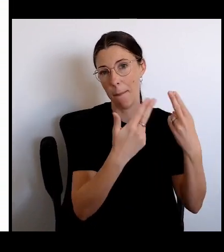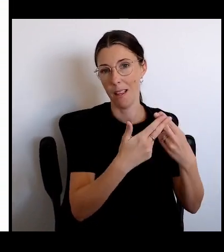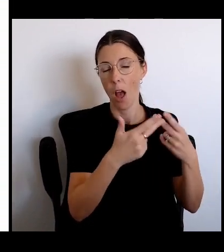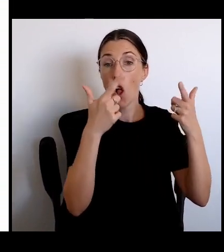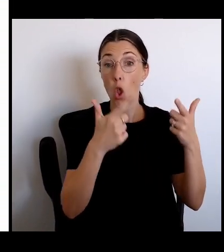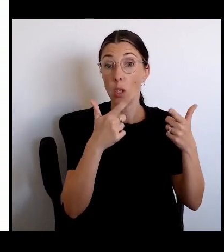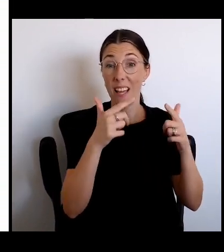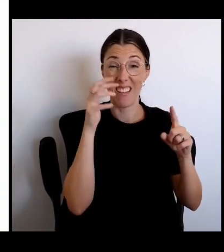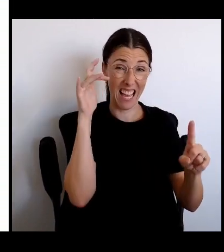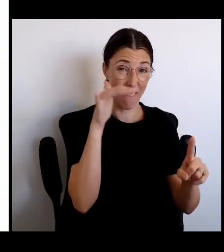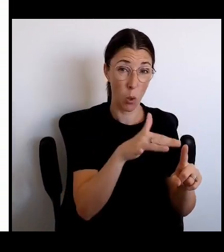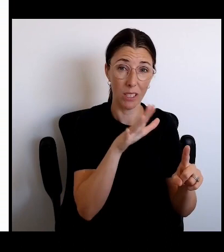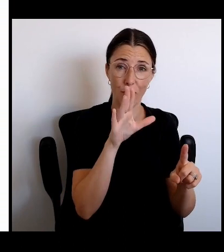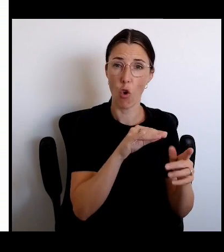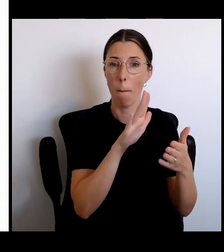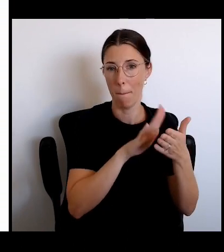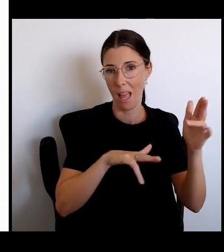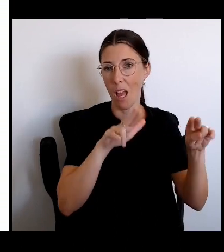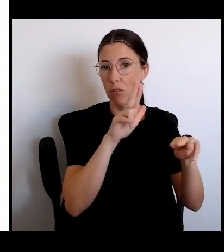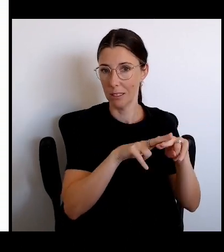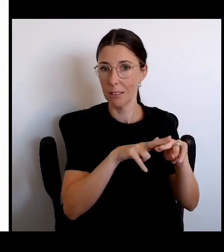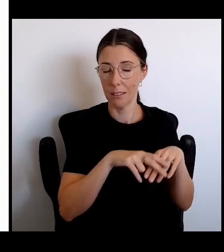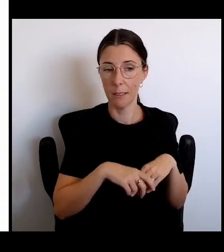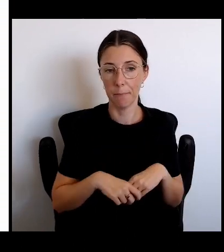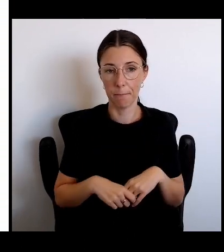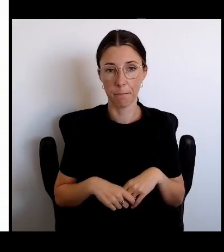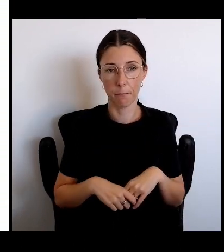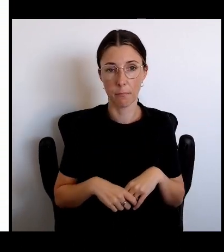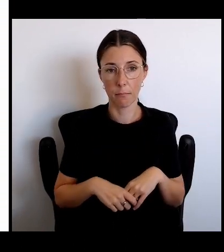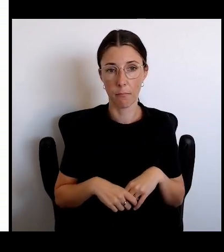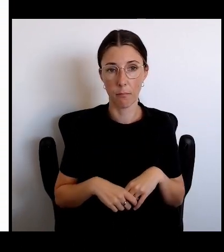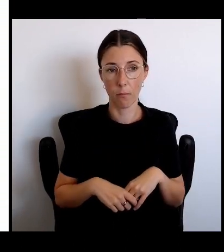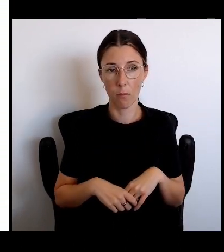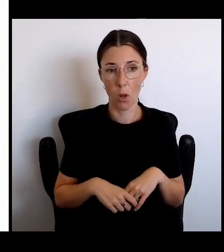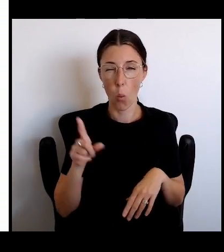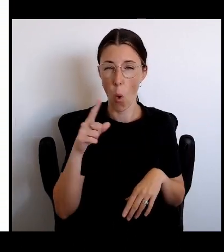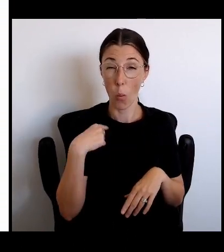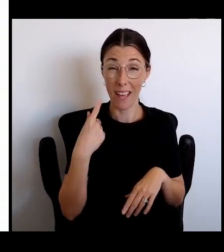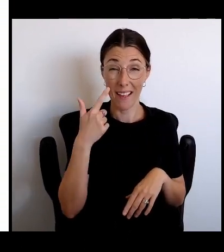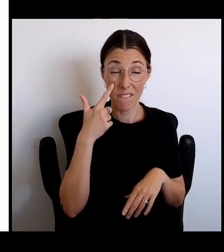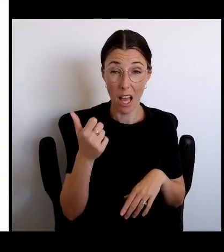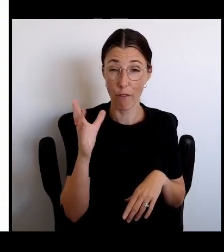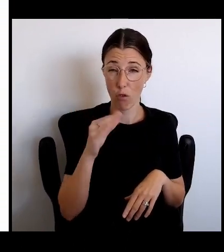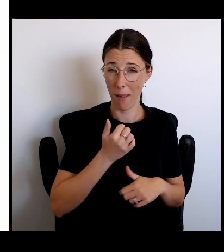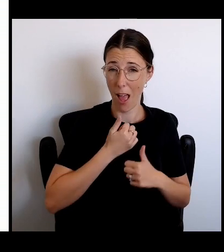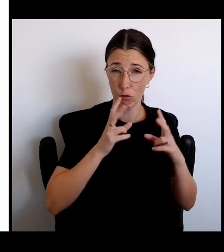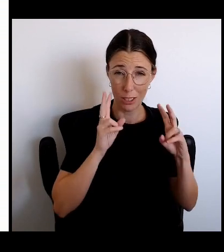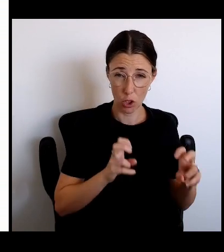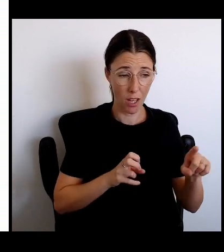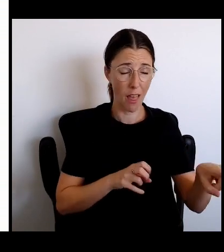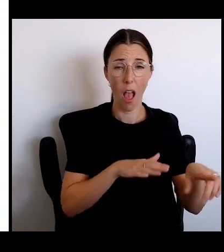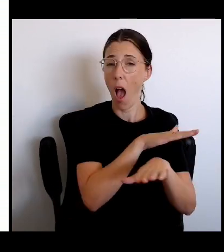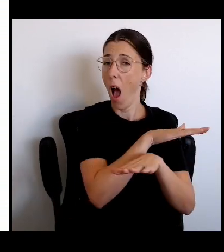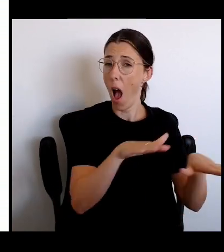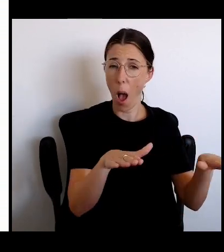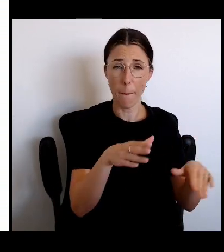and the views of parents. And one of the reasons we got from the qualitative research is that they are not vaping because they know that there are